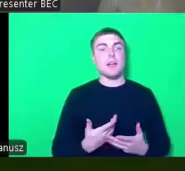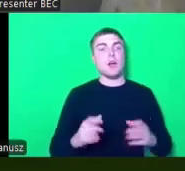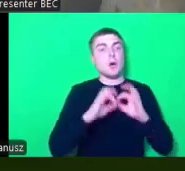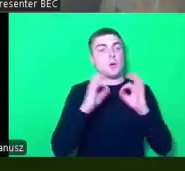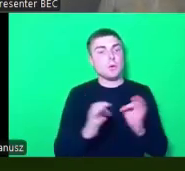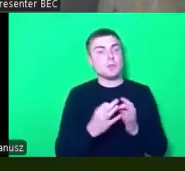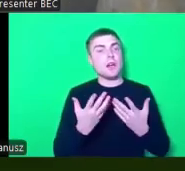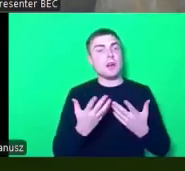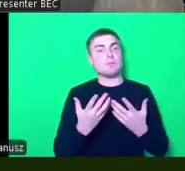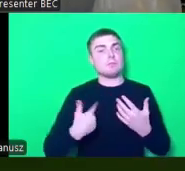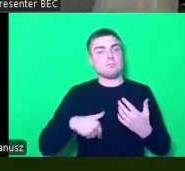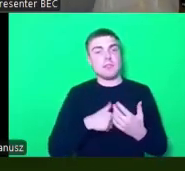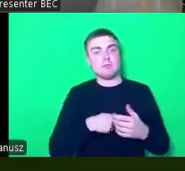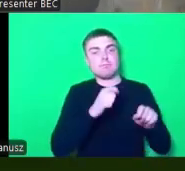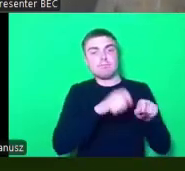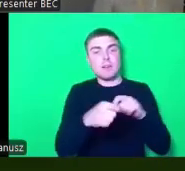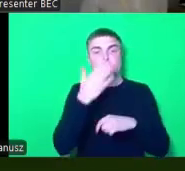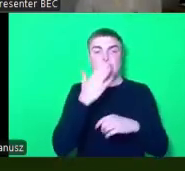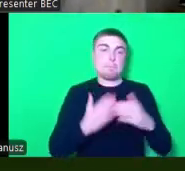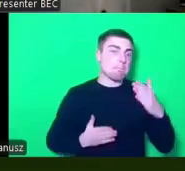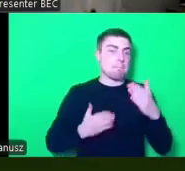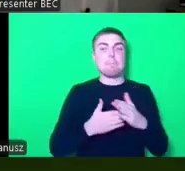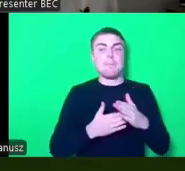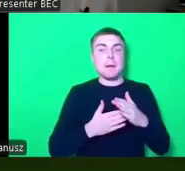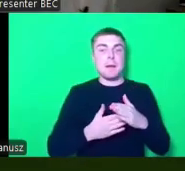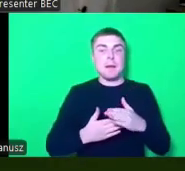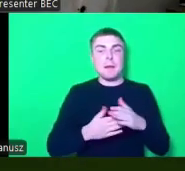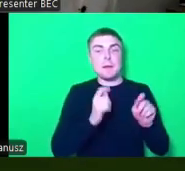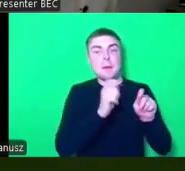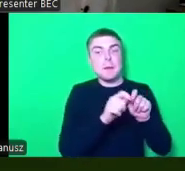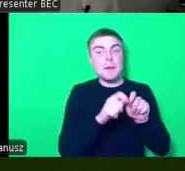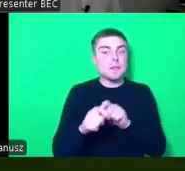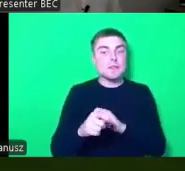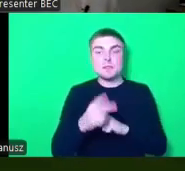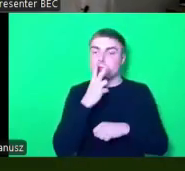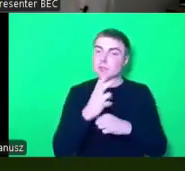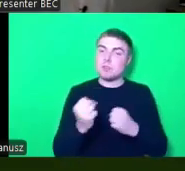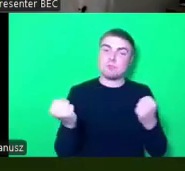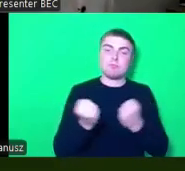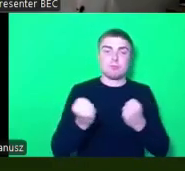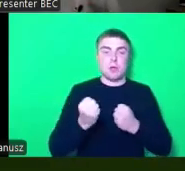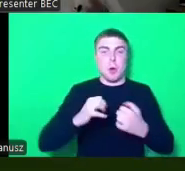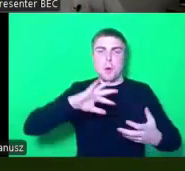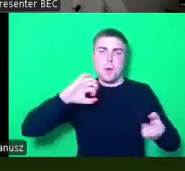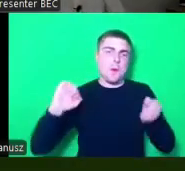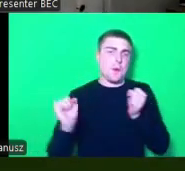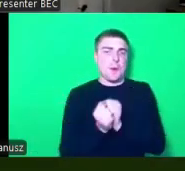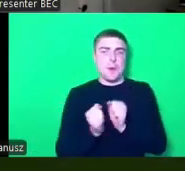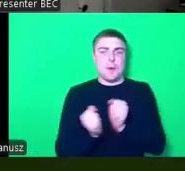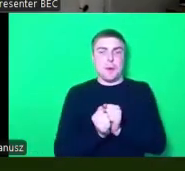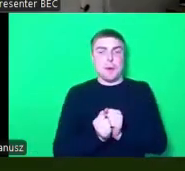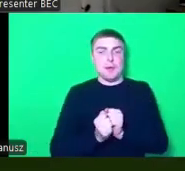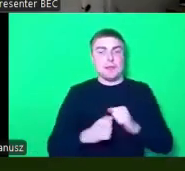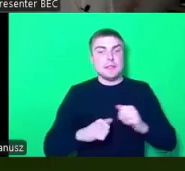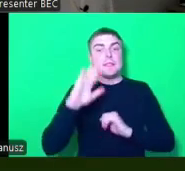plantations, we see a very strong cooling effect, even in these young plantations. But if we look in the